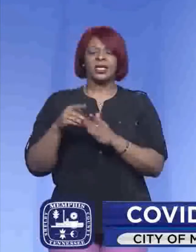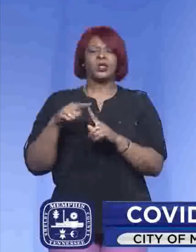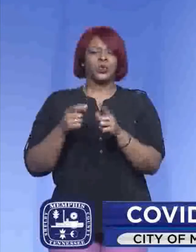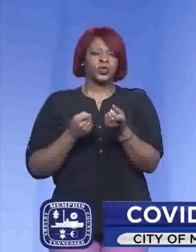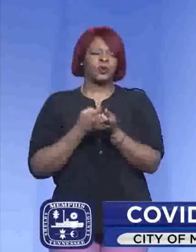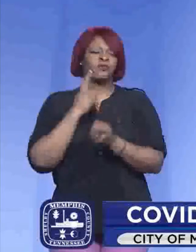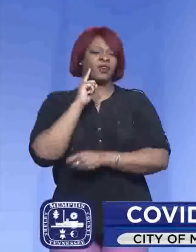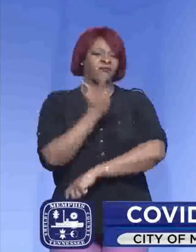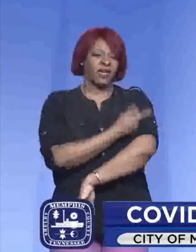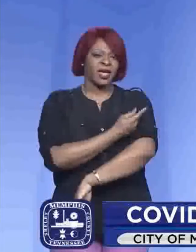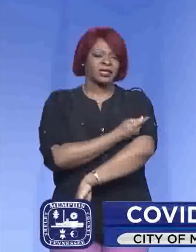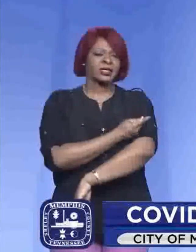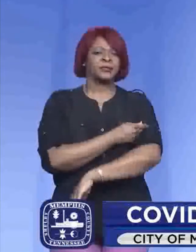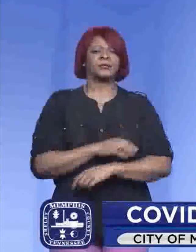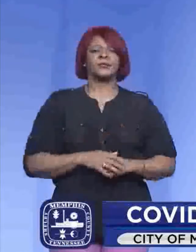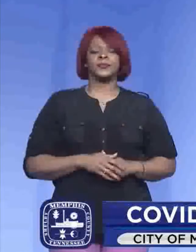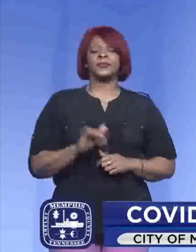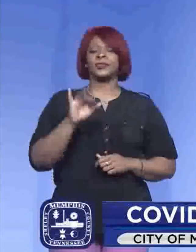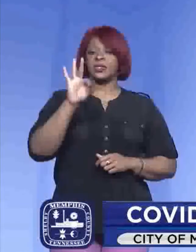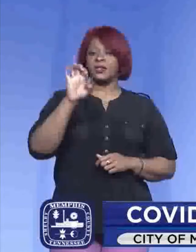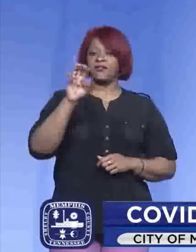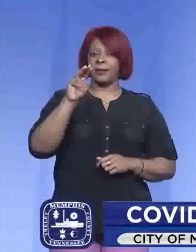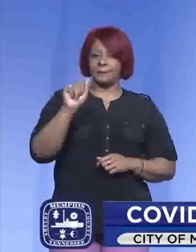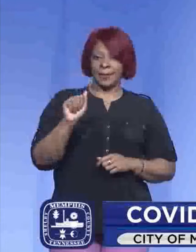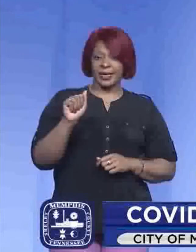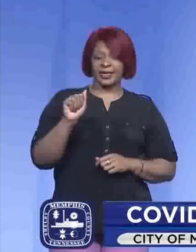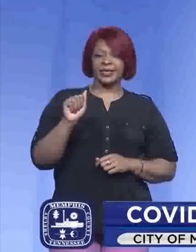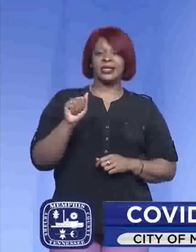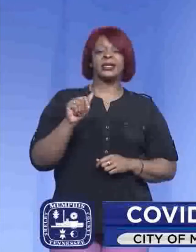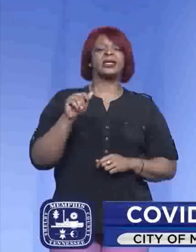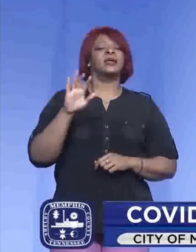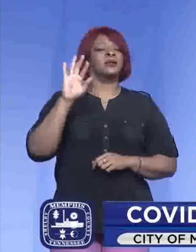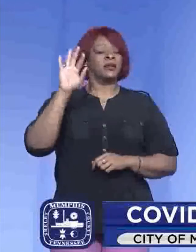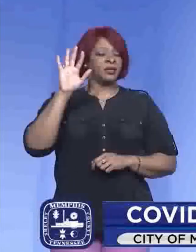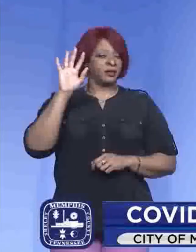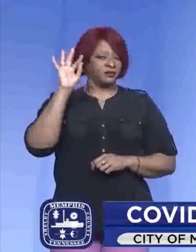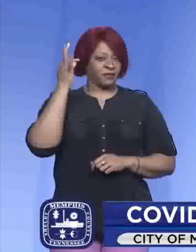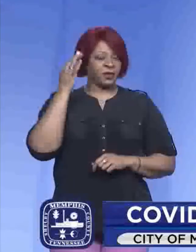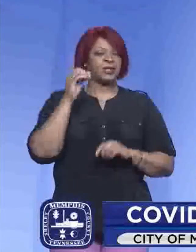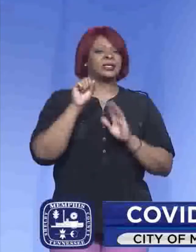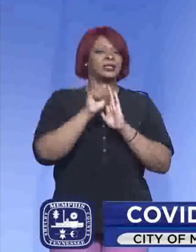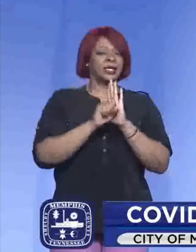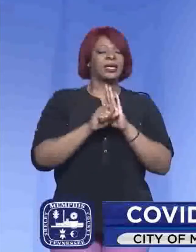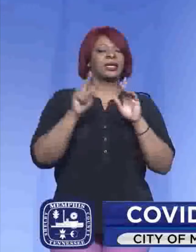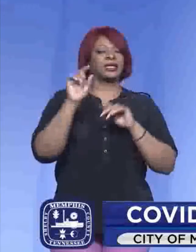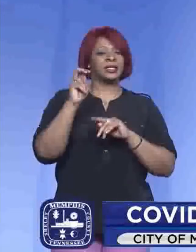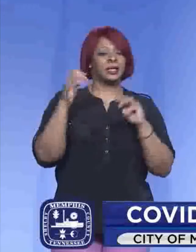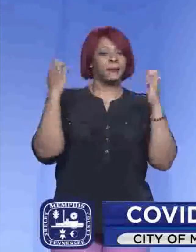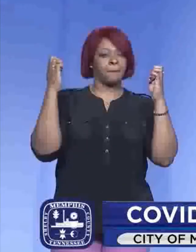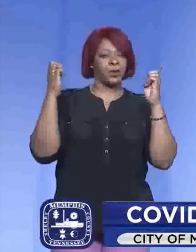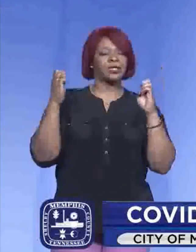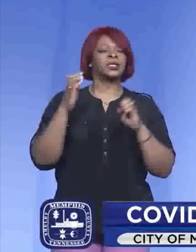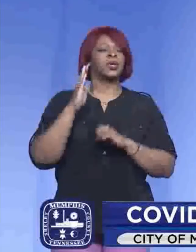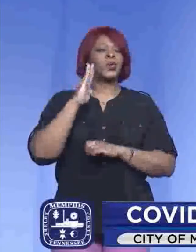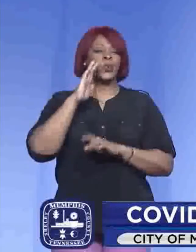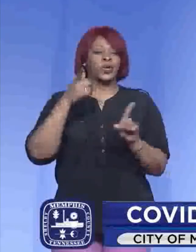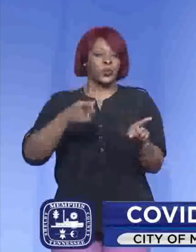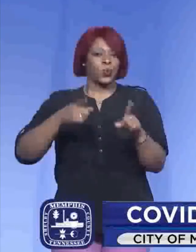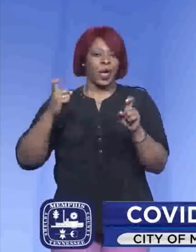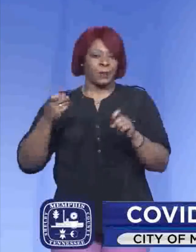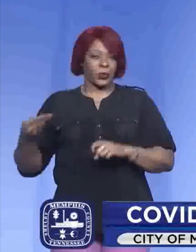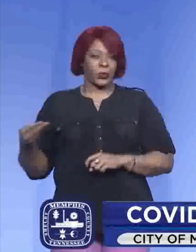vaccination. And then through FEMA and through the state's Tennessee Emergency Management Agency, there's also a rapid reimbursement